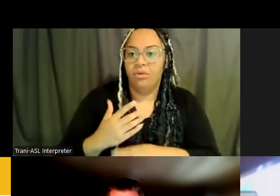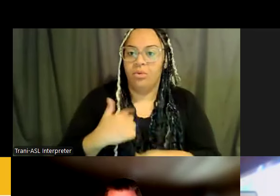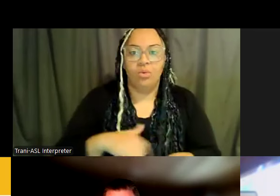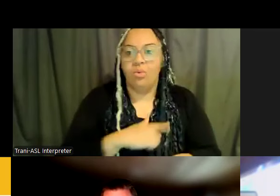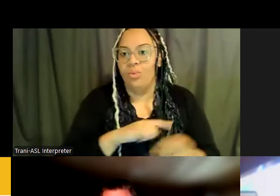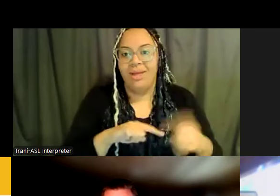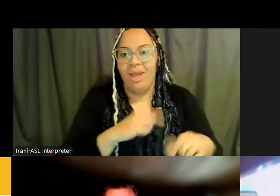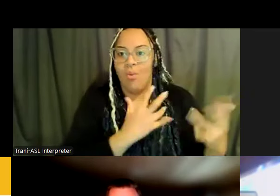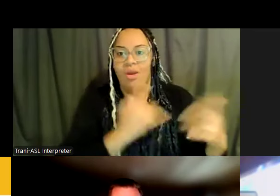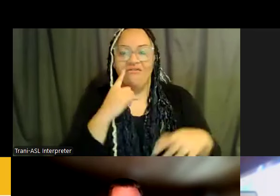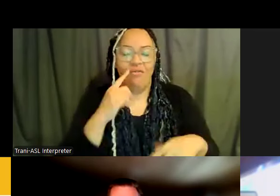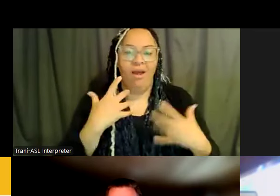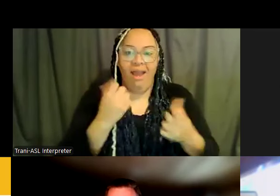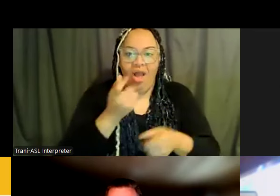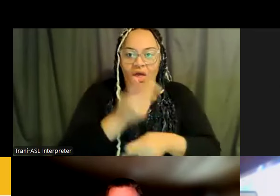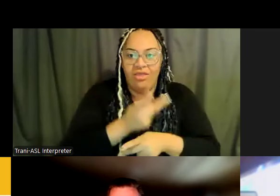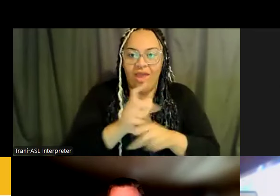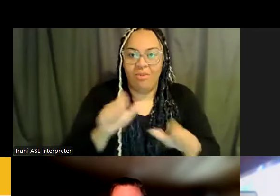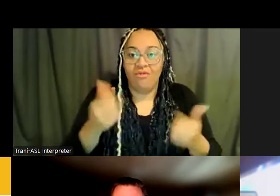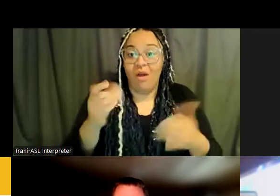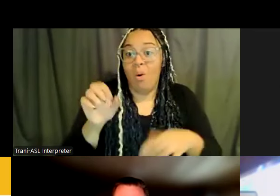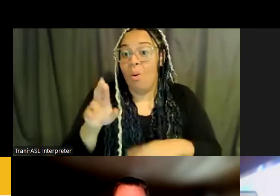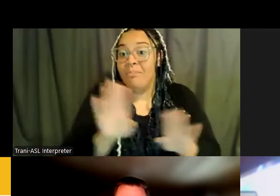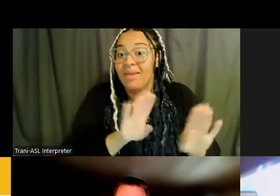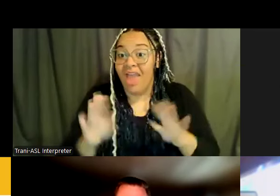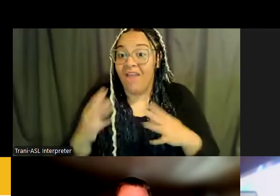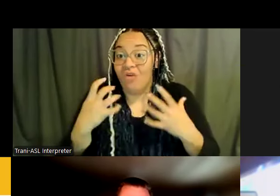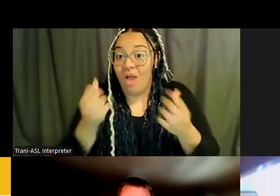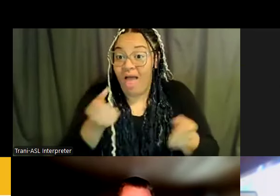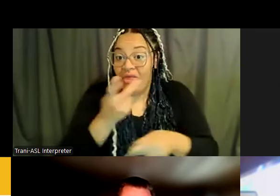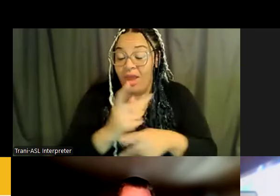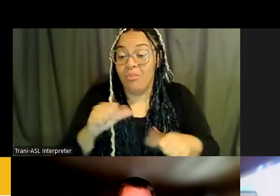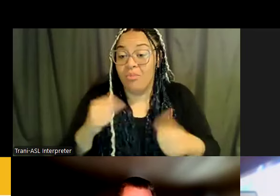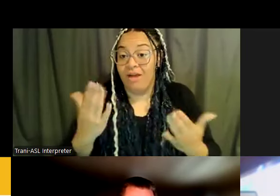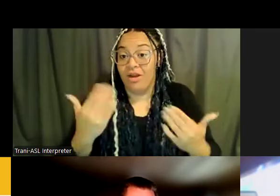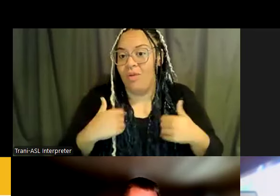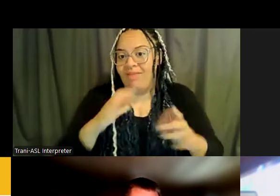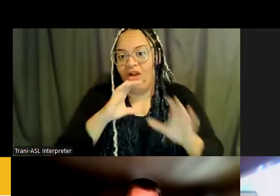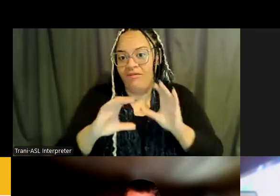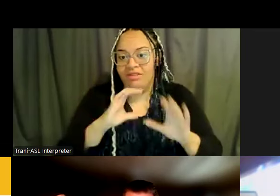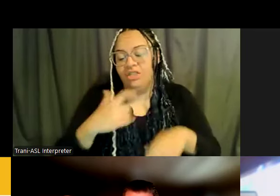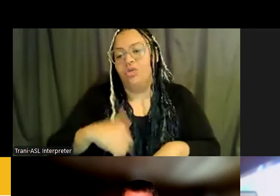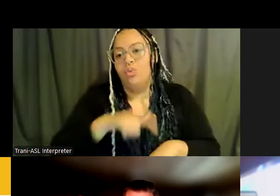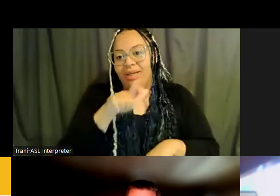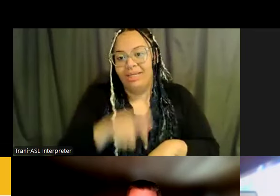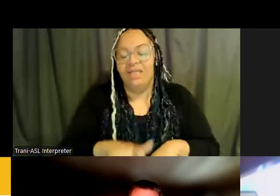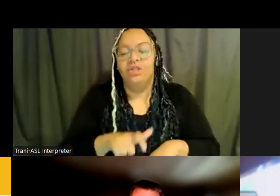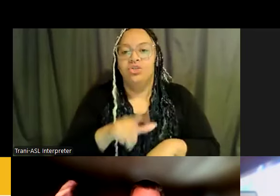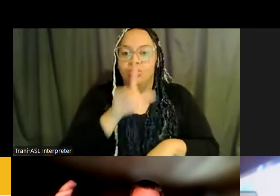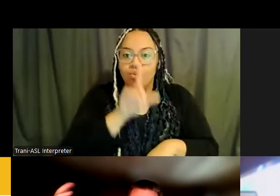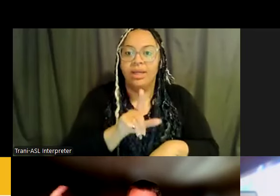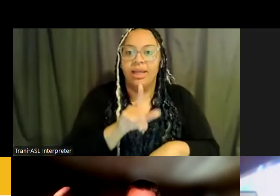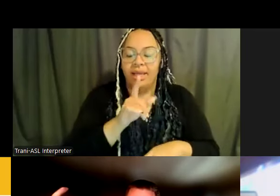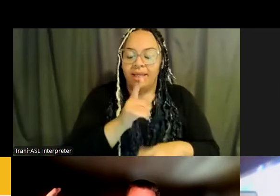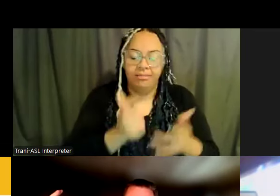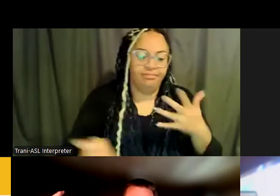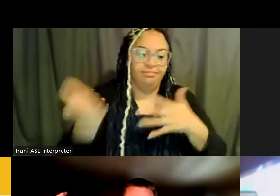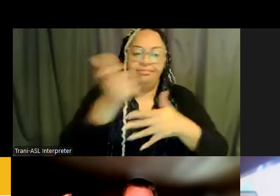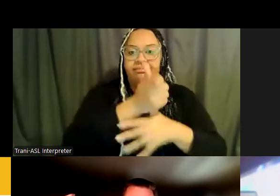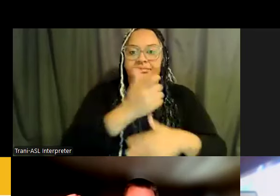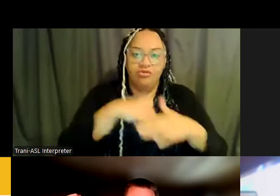healthcare providers or the behavioral health providers to have this conversation. We really need to take mean safety, reducing access to